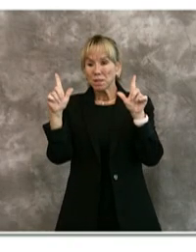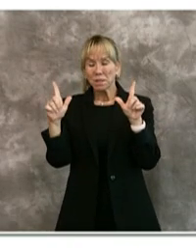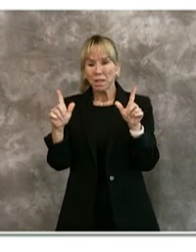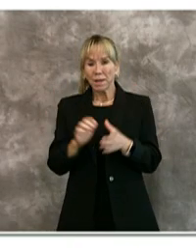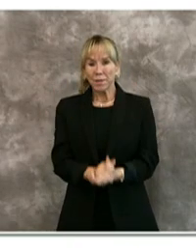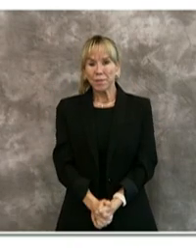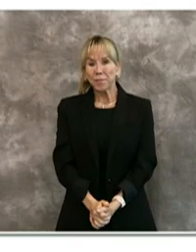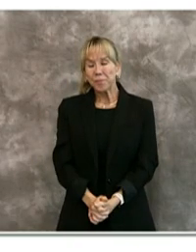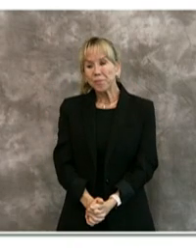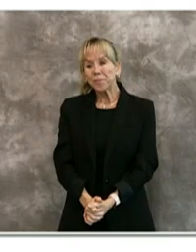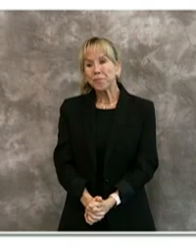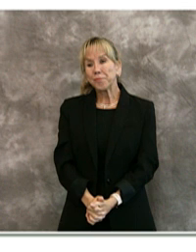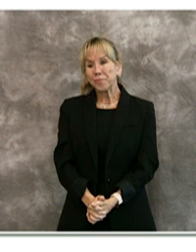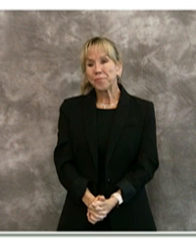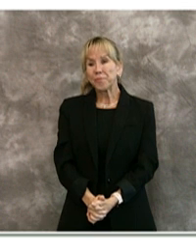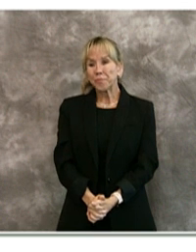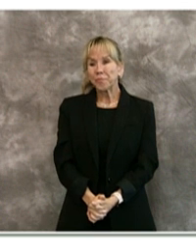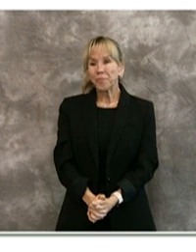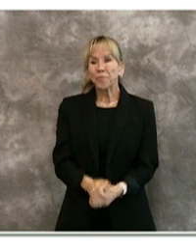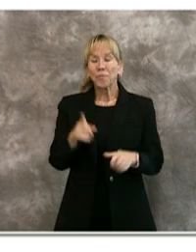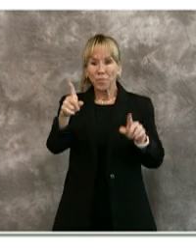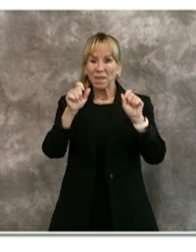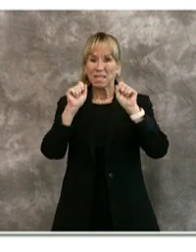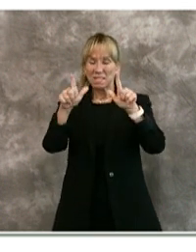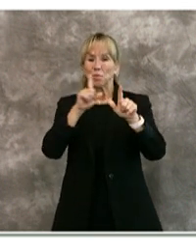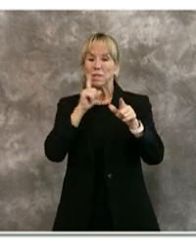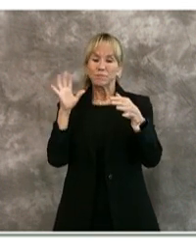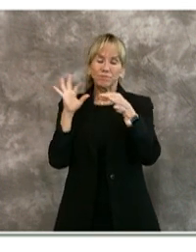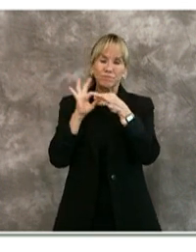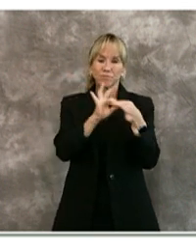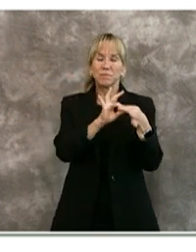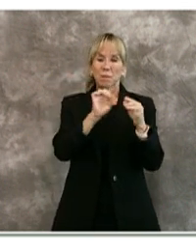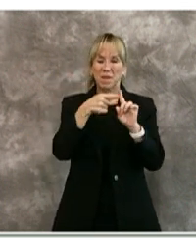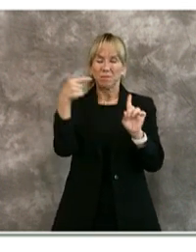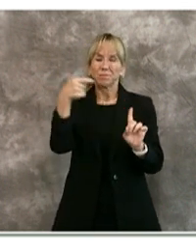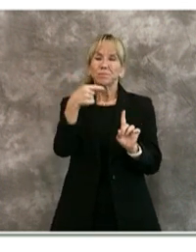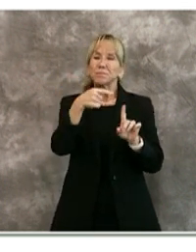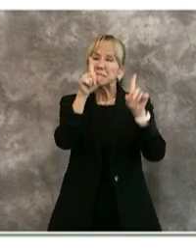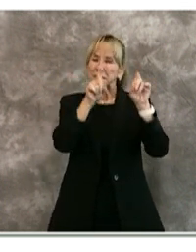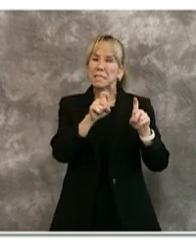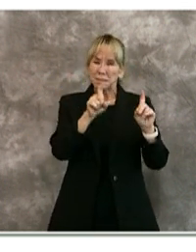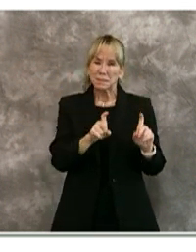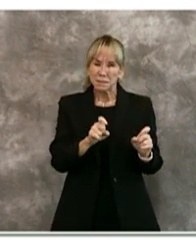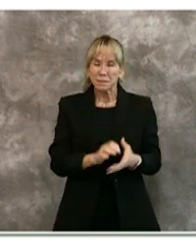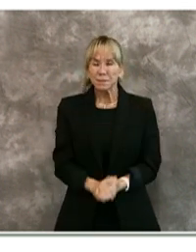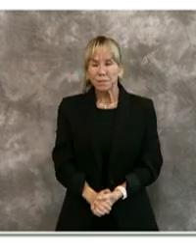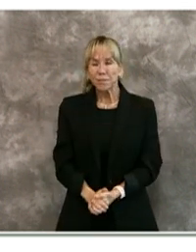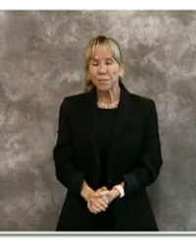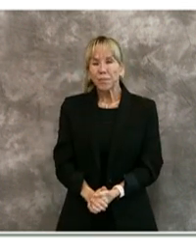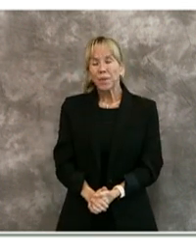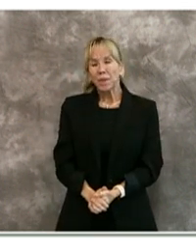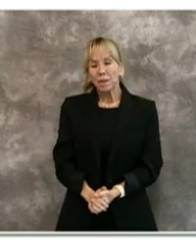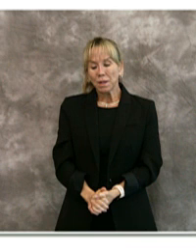And this next slide is related to tests. Now, before we get into